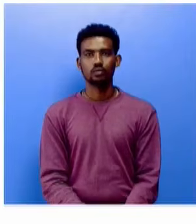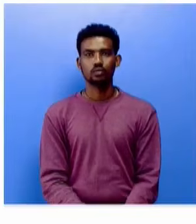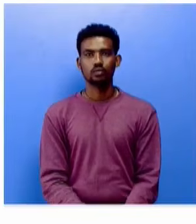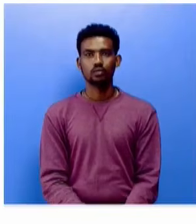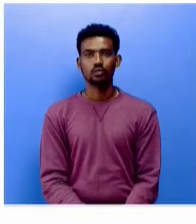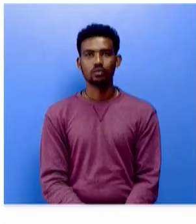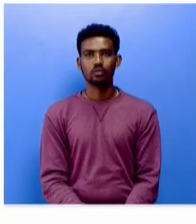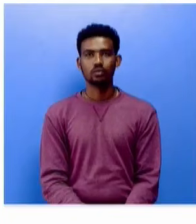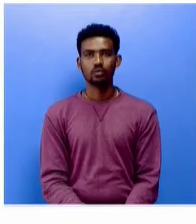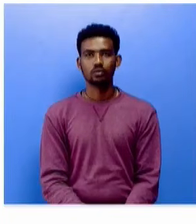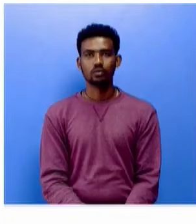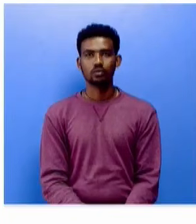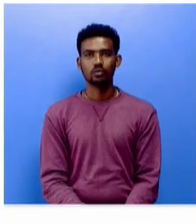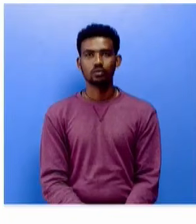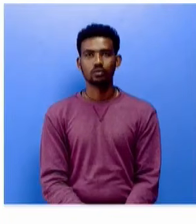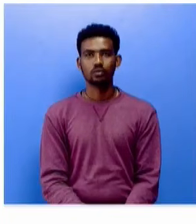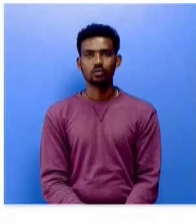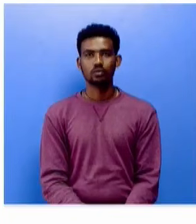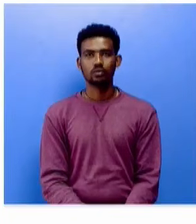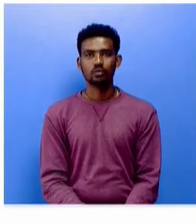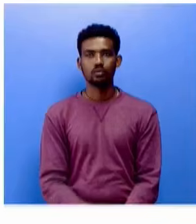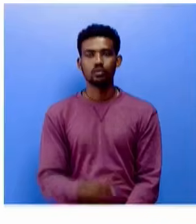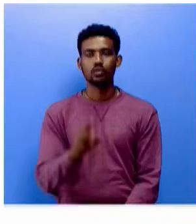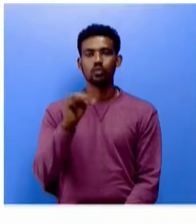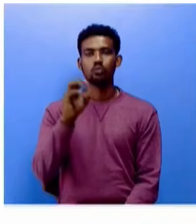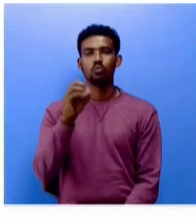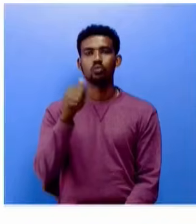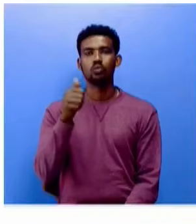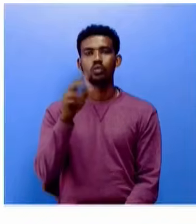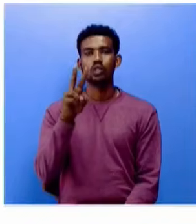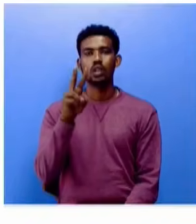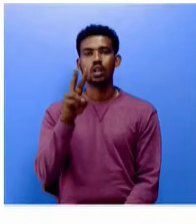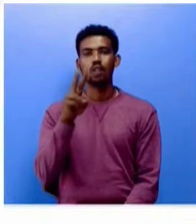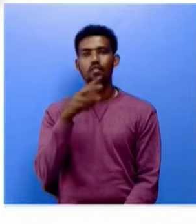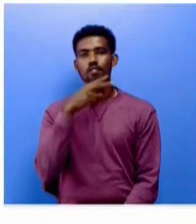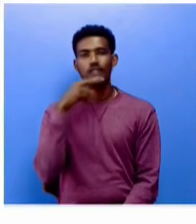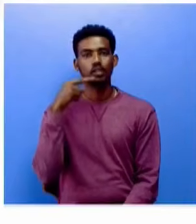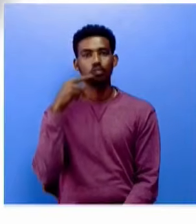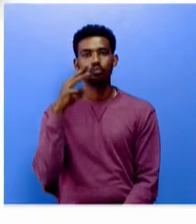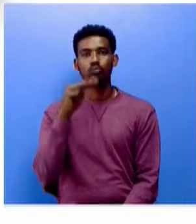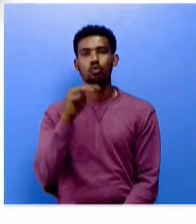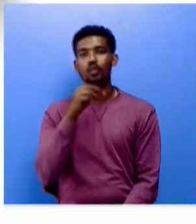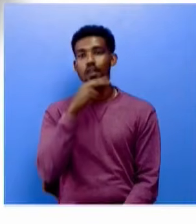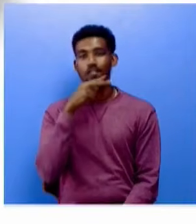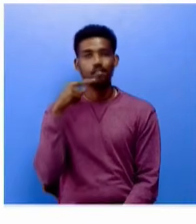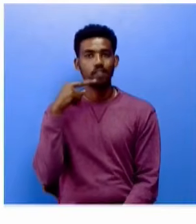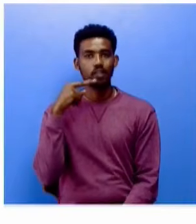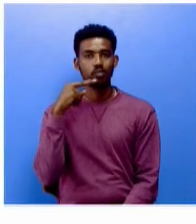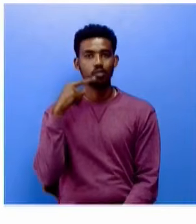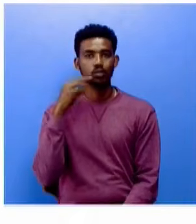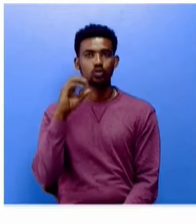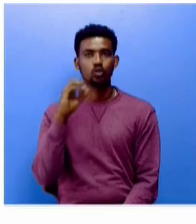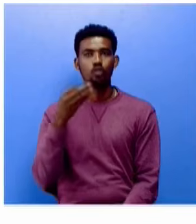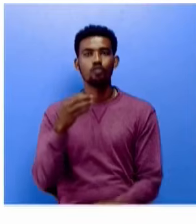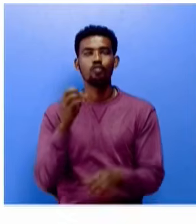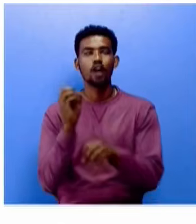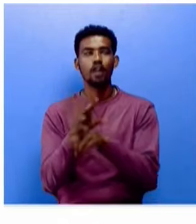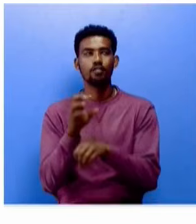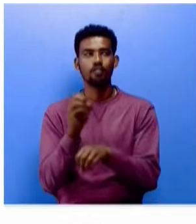advice. Modal verbs of